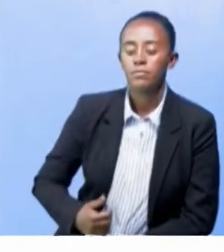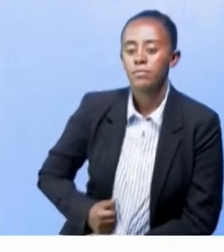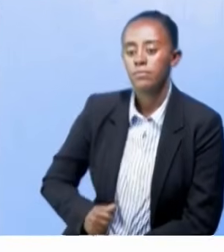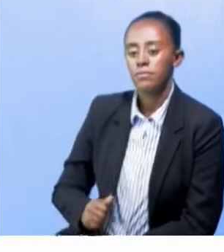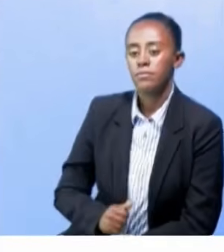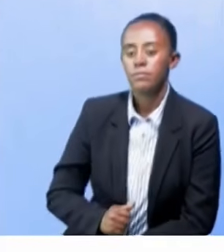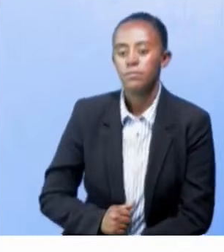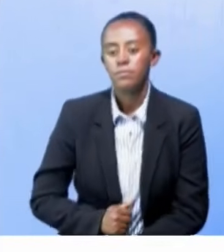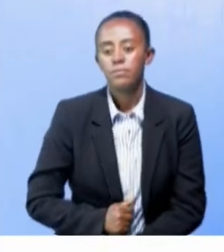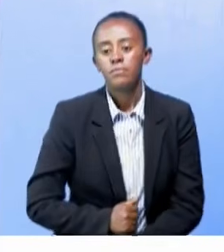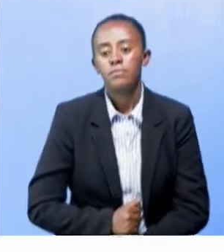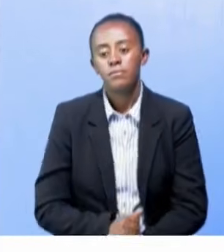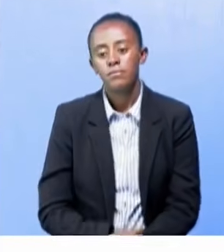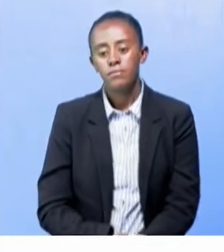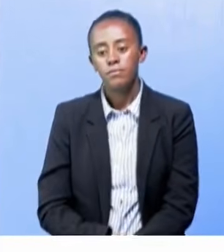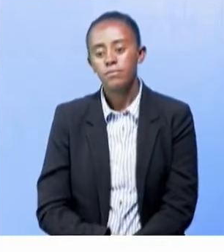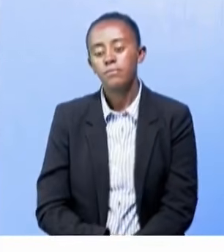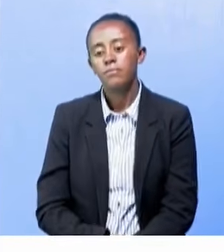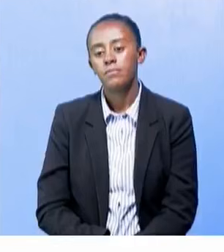everywhere.